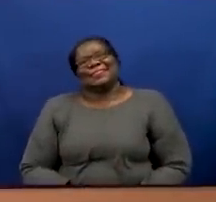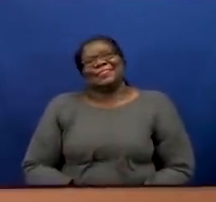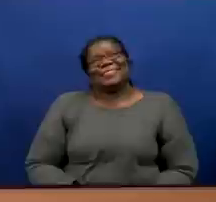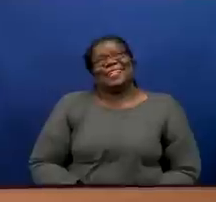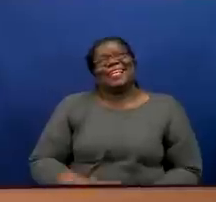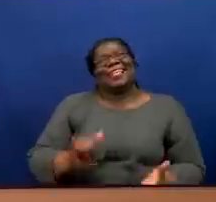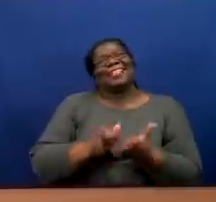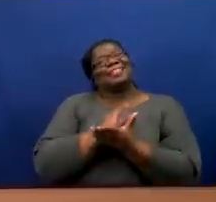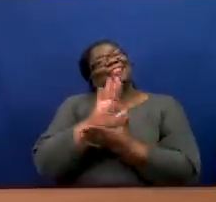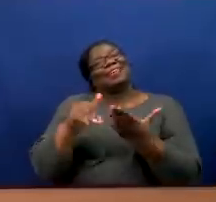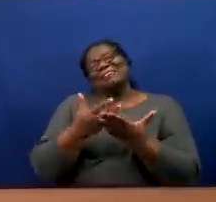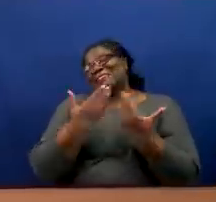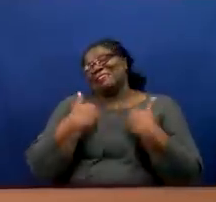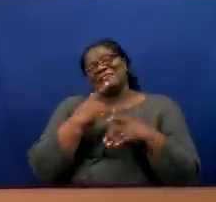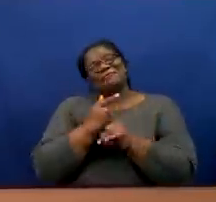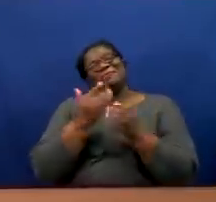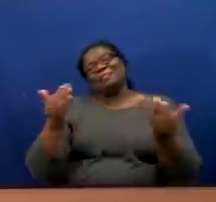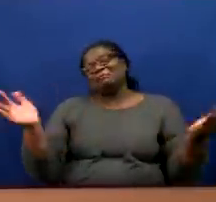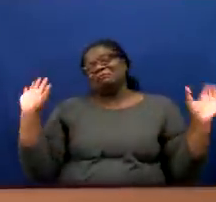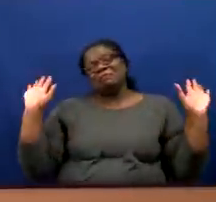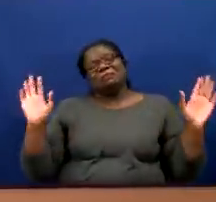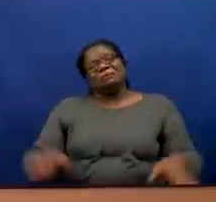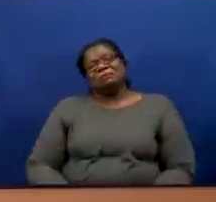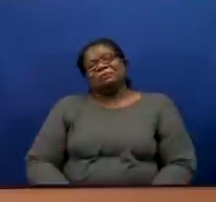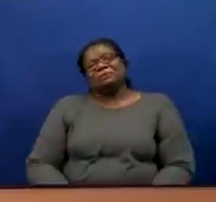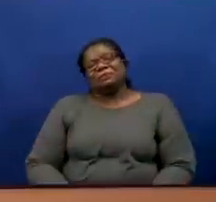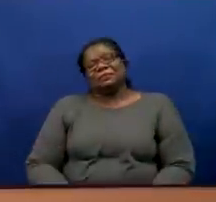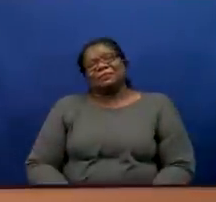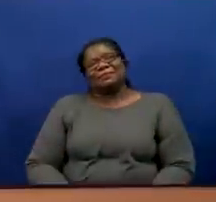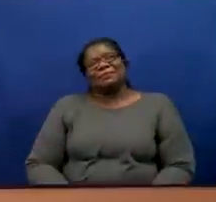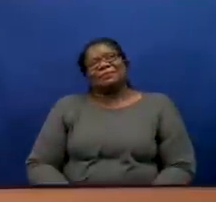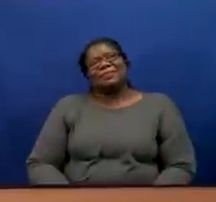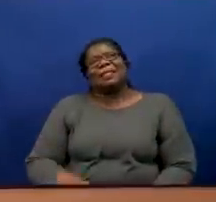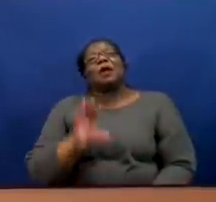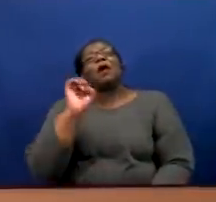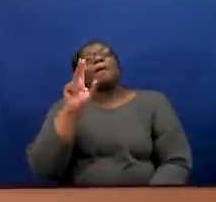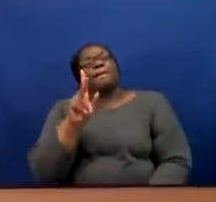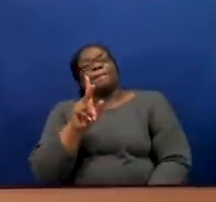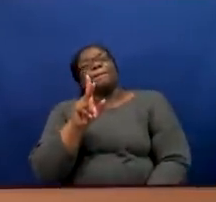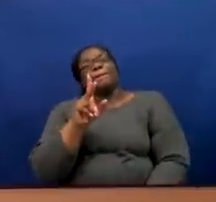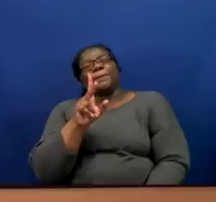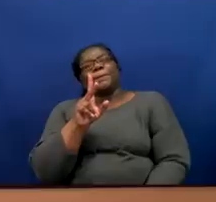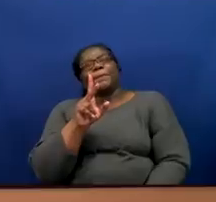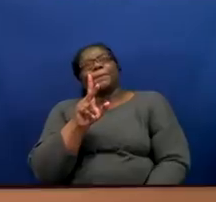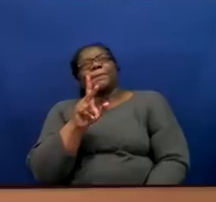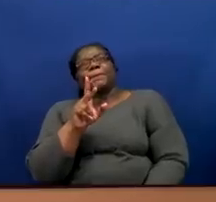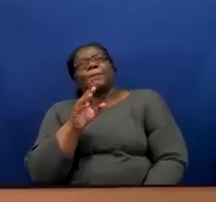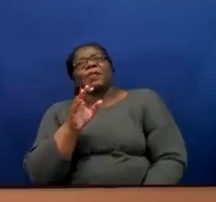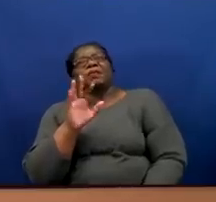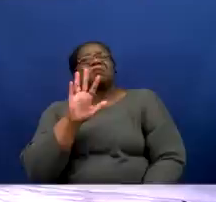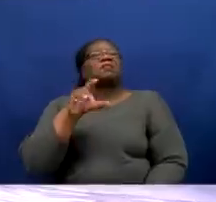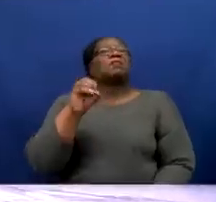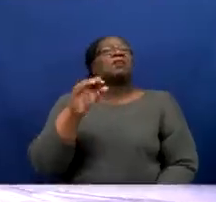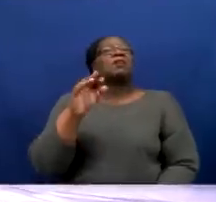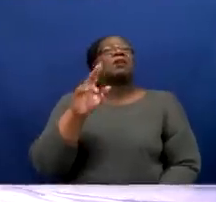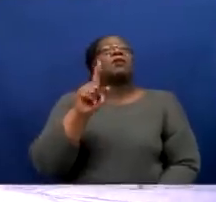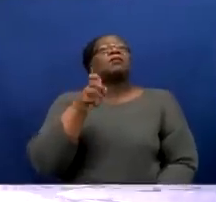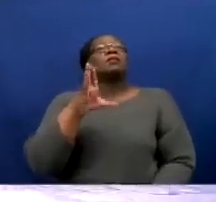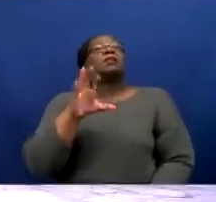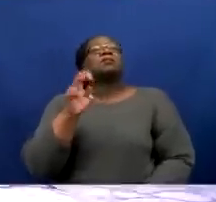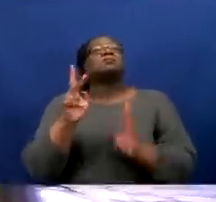That's all I got for you right now. That's all I got. That's all I got. Okay. Yeah, that's about 50 people. Wait, 100